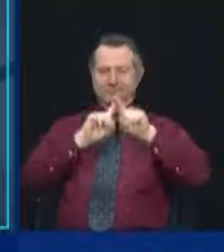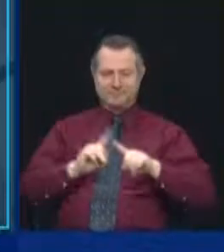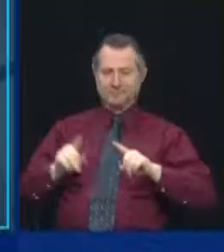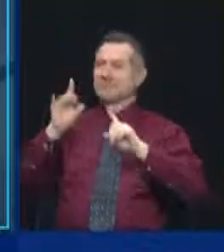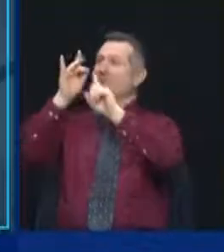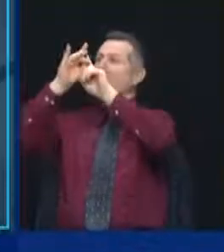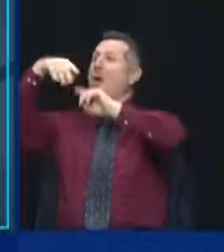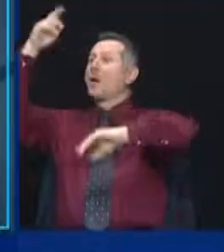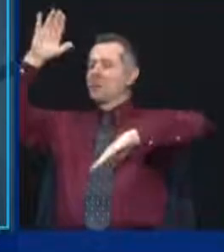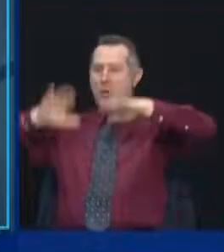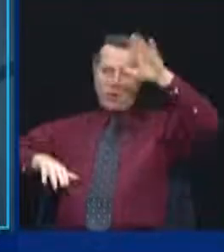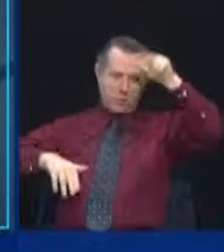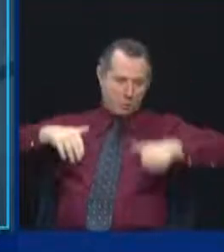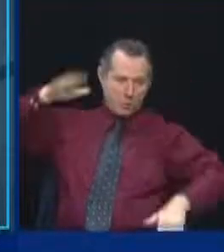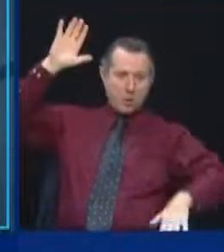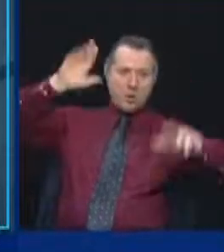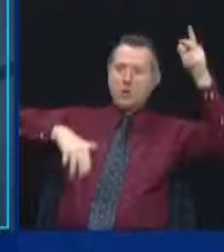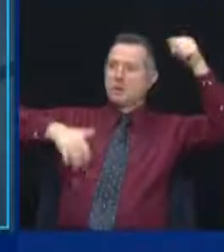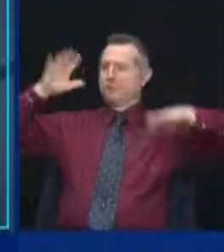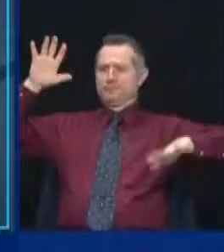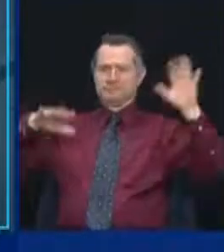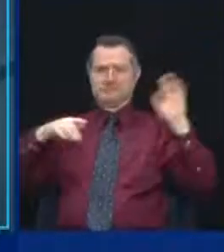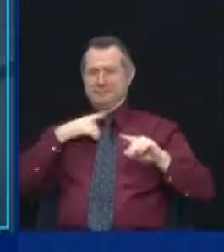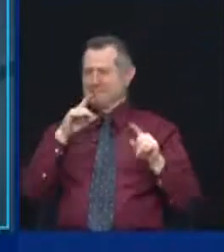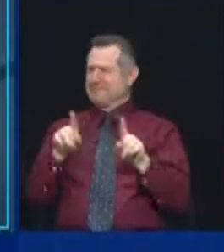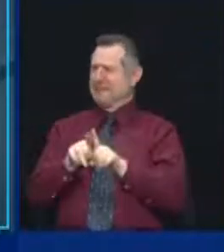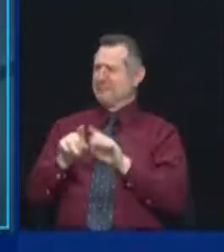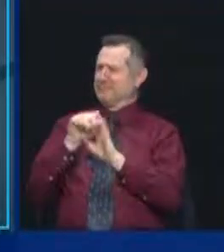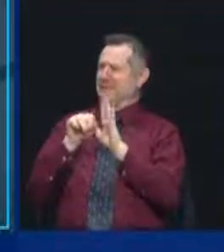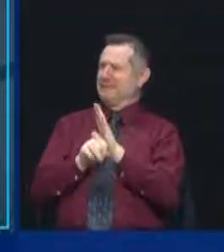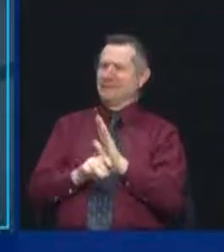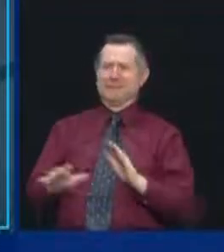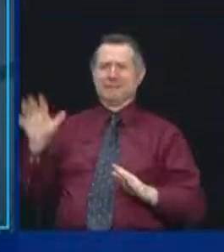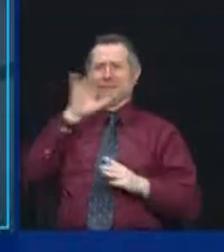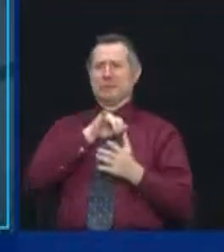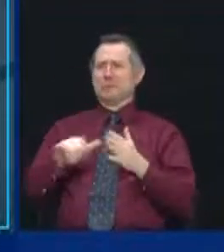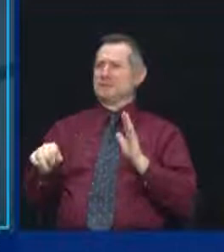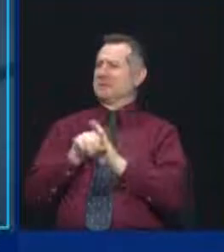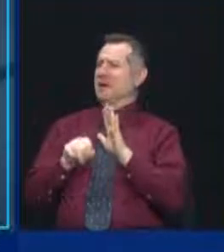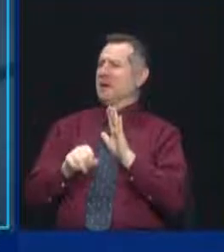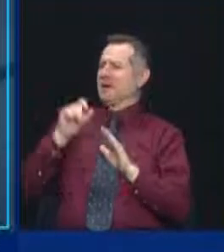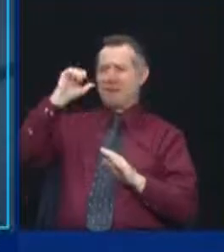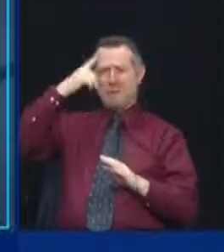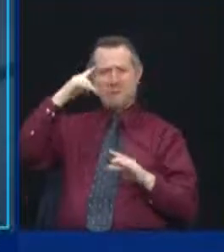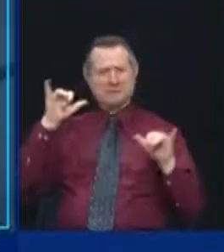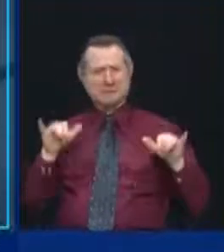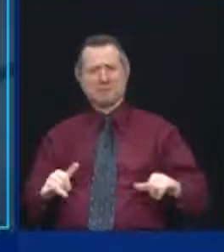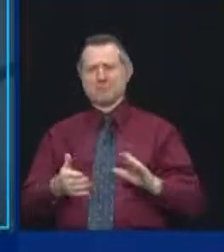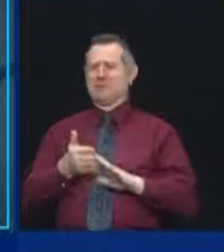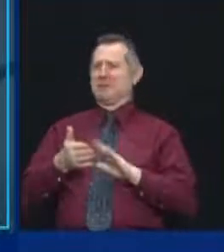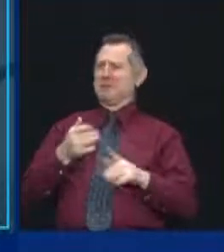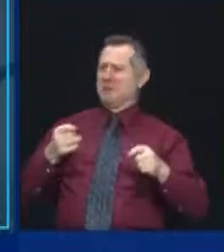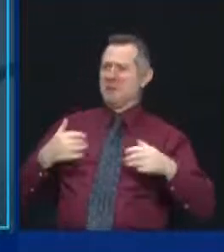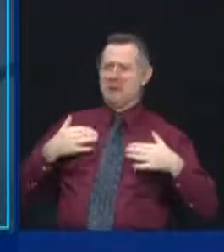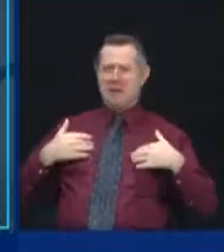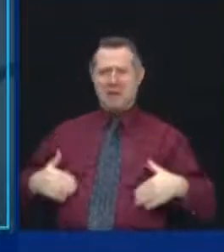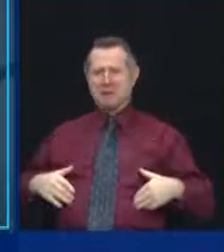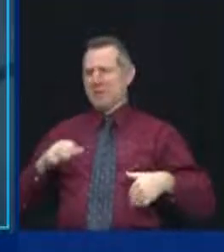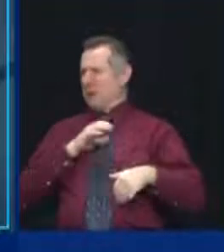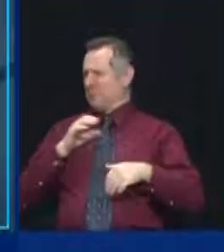state? Same state, same governor, same health commissioner, same message, same